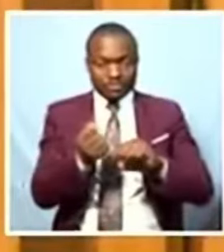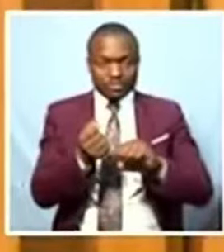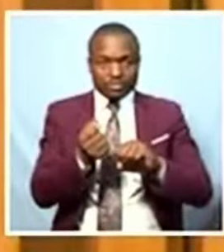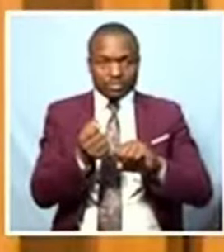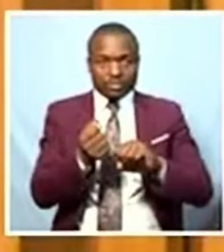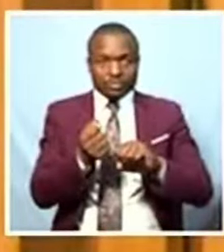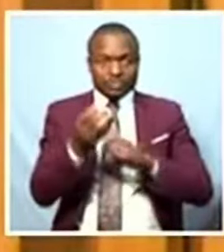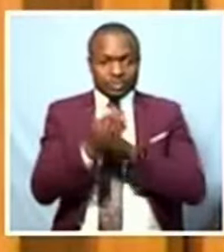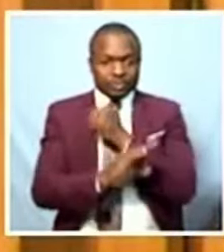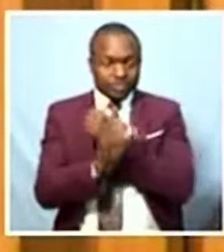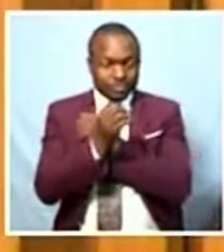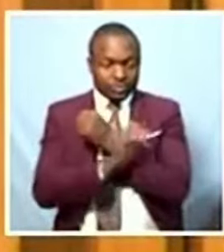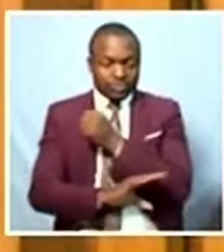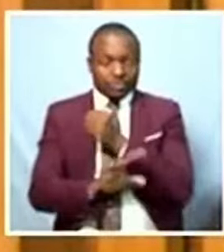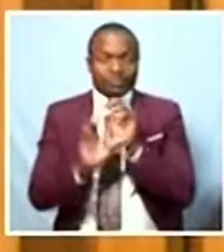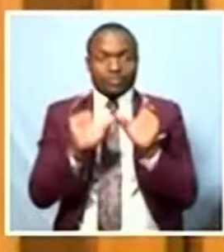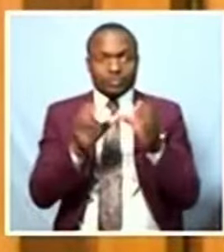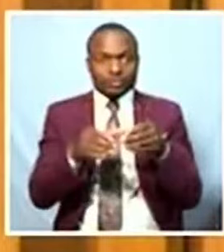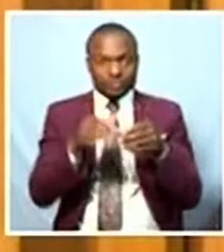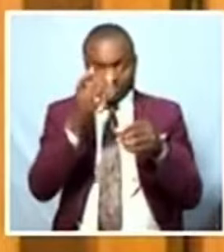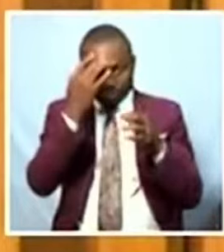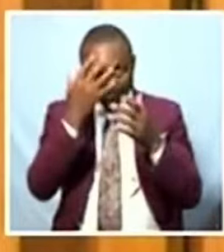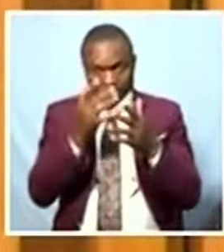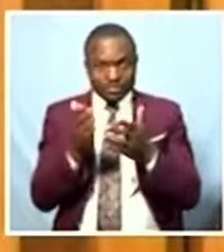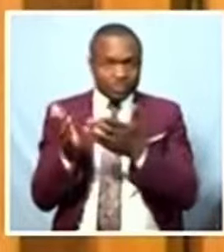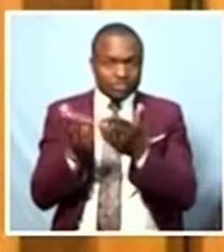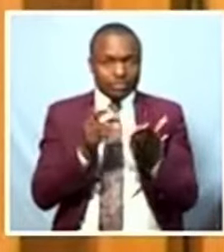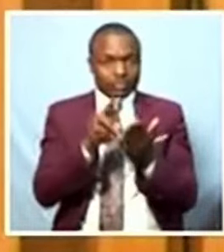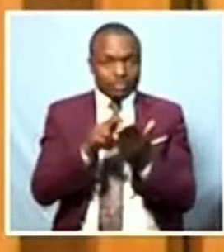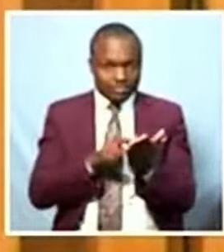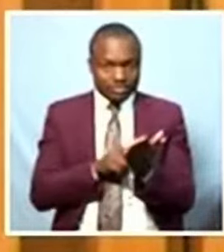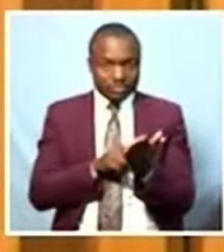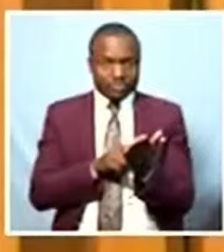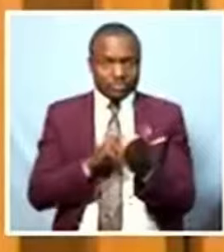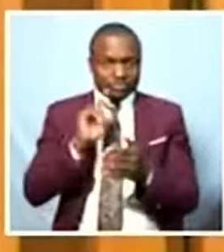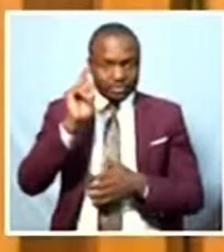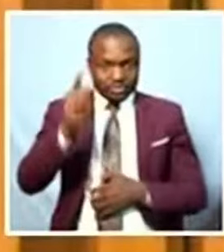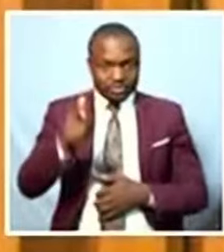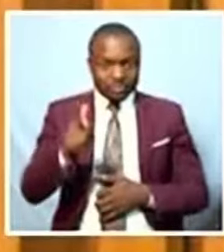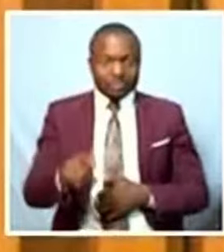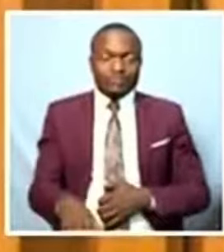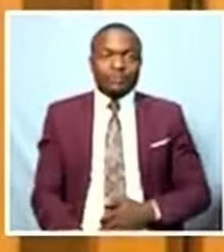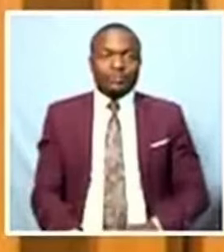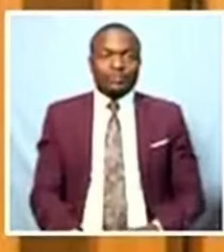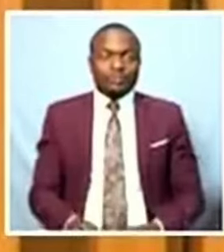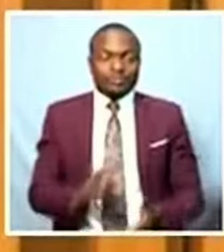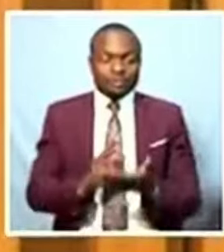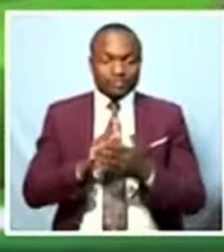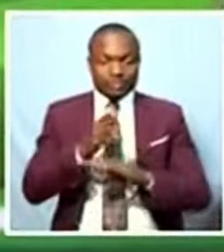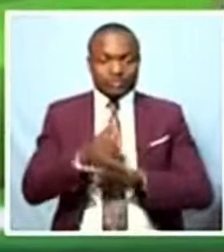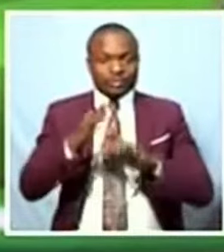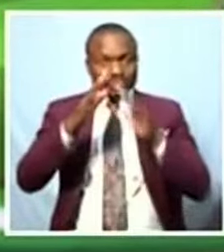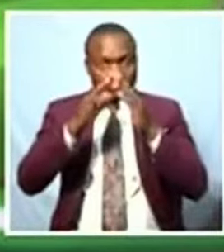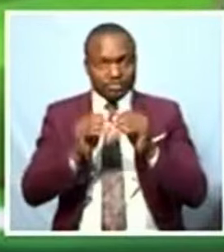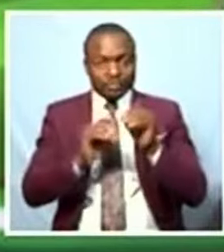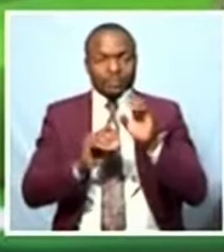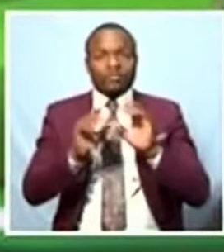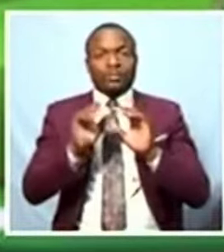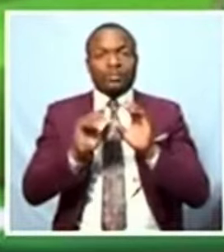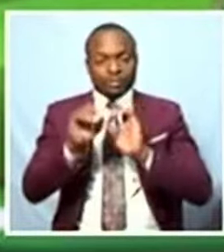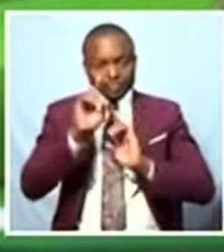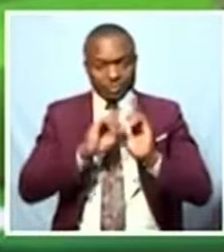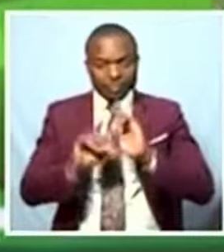Foreign Affairs, and the committee is expected to bring a report to the House in due course. Thereafter, the House did consider the Teaching